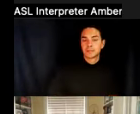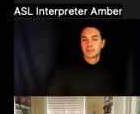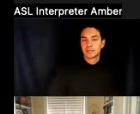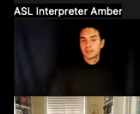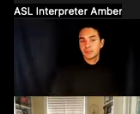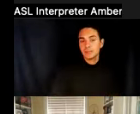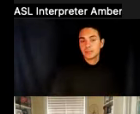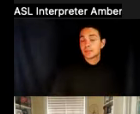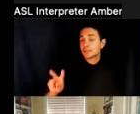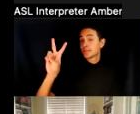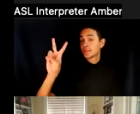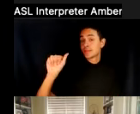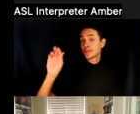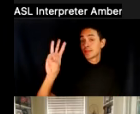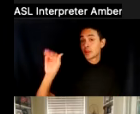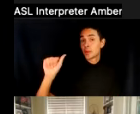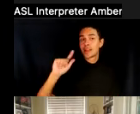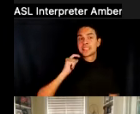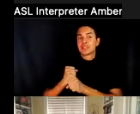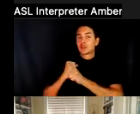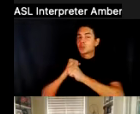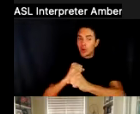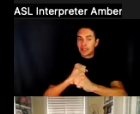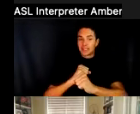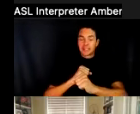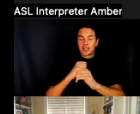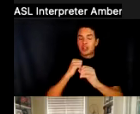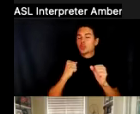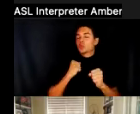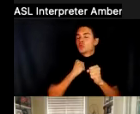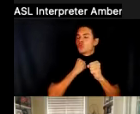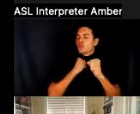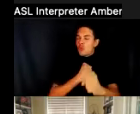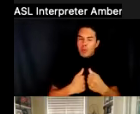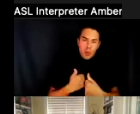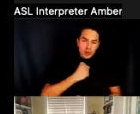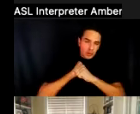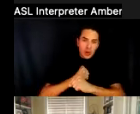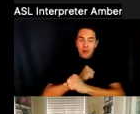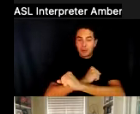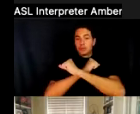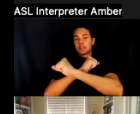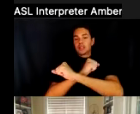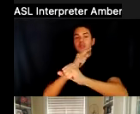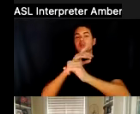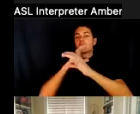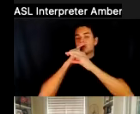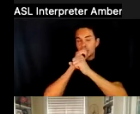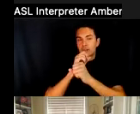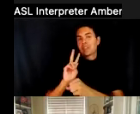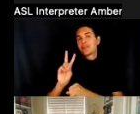The VAWA is the strongest protection to ensure victim rights and